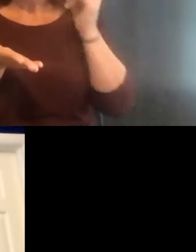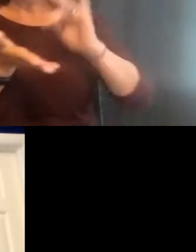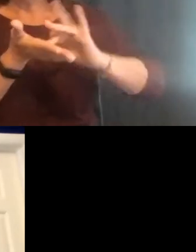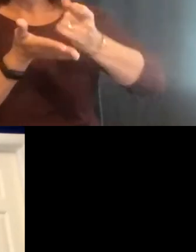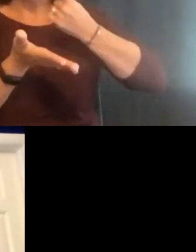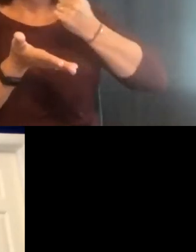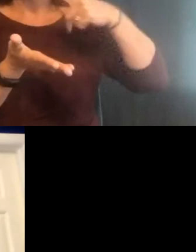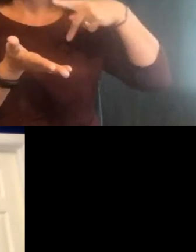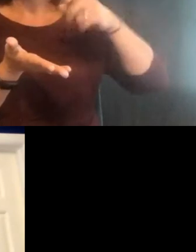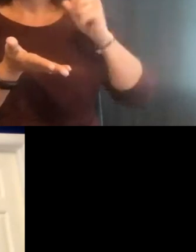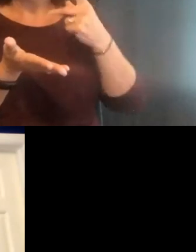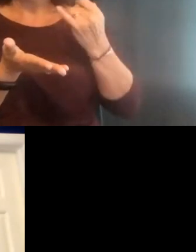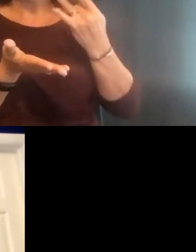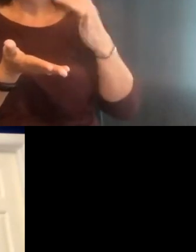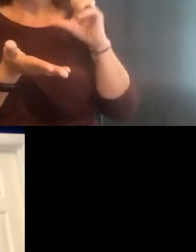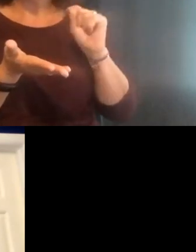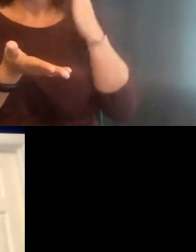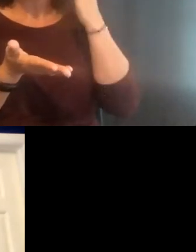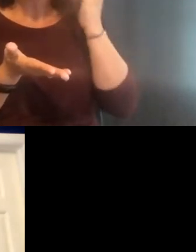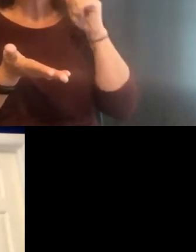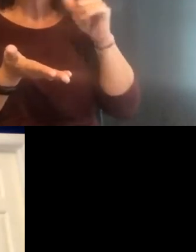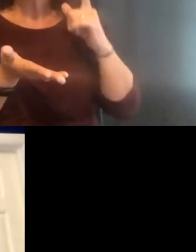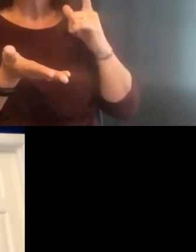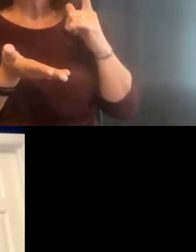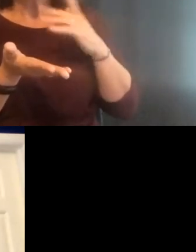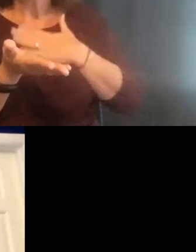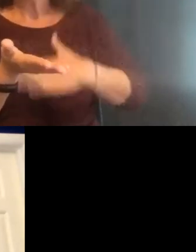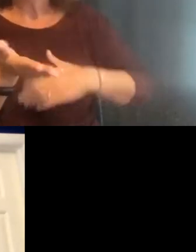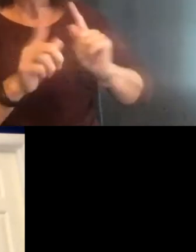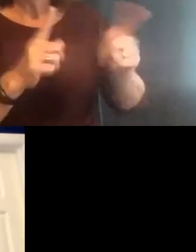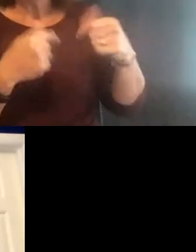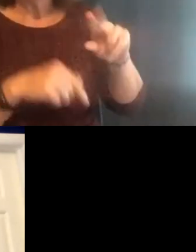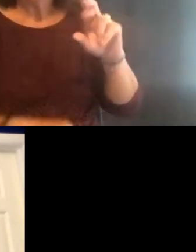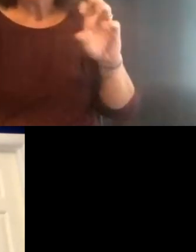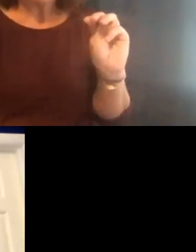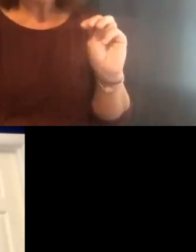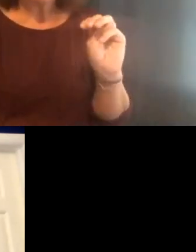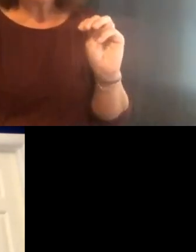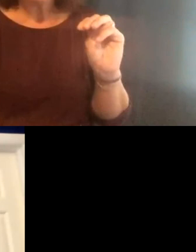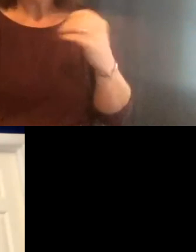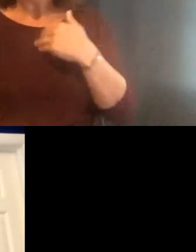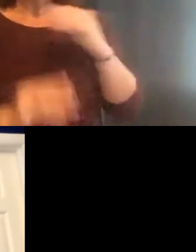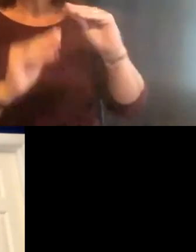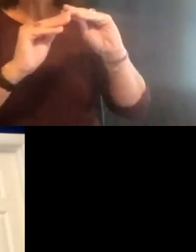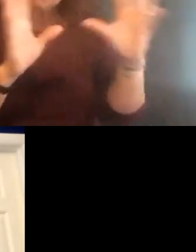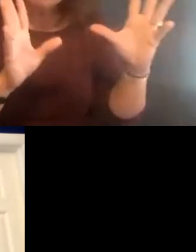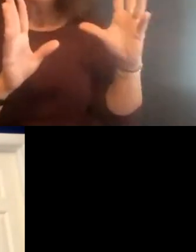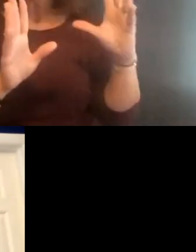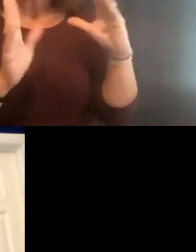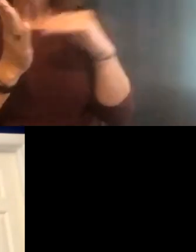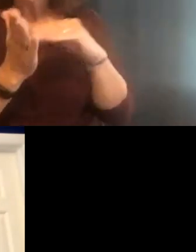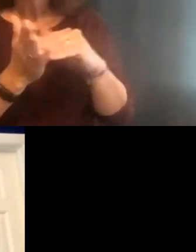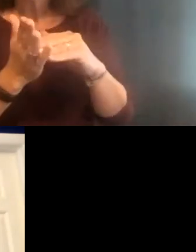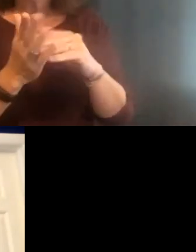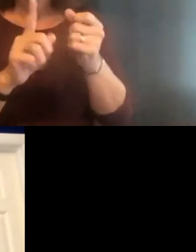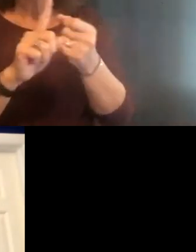their physiology is so different during REM sleep, and they do have these different vivid and also often bizarre